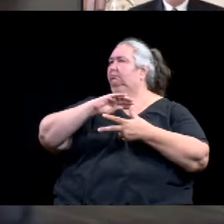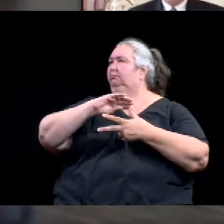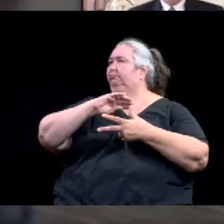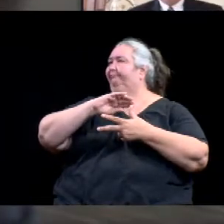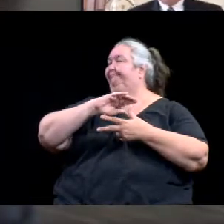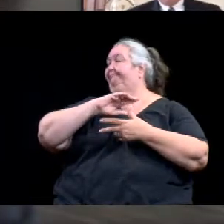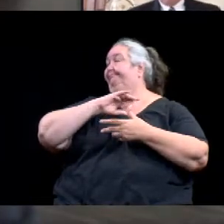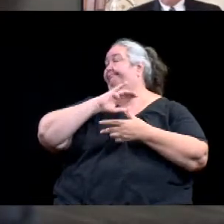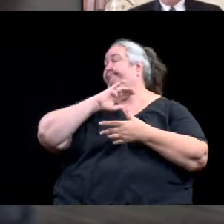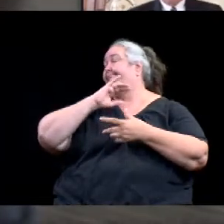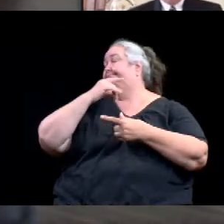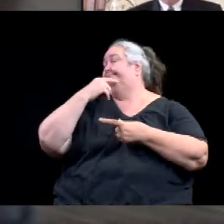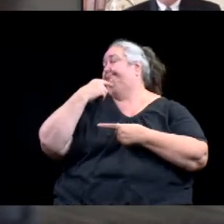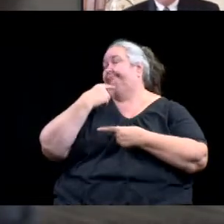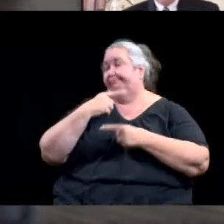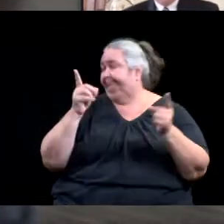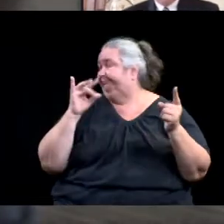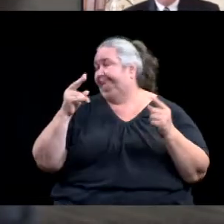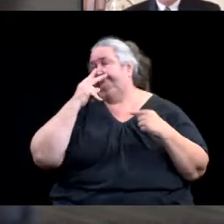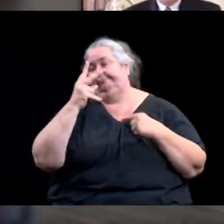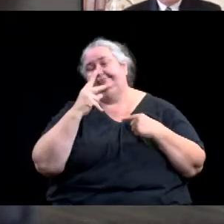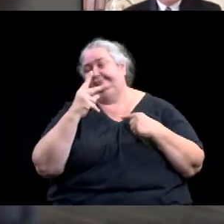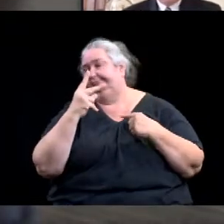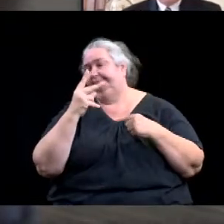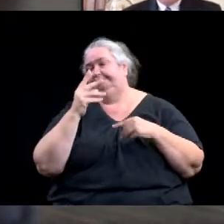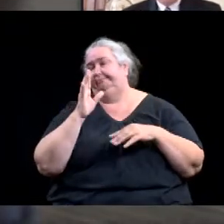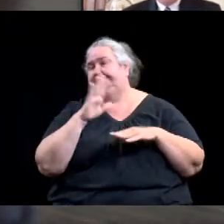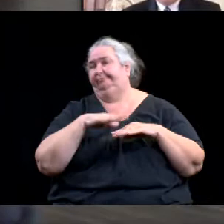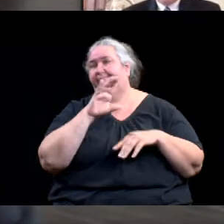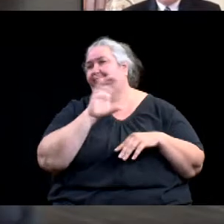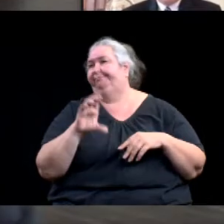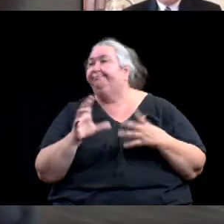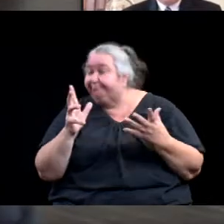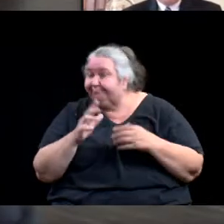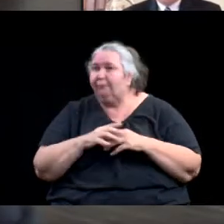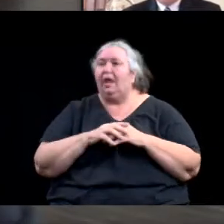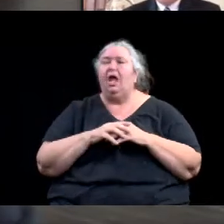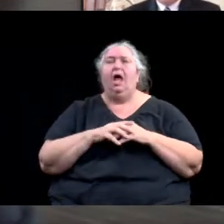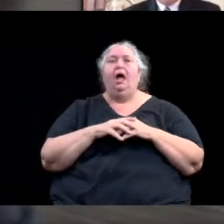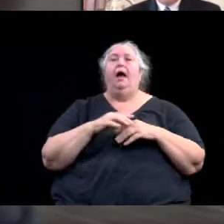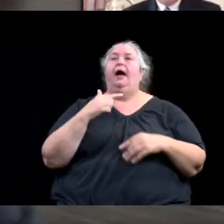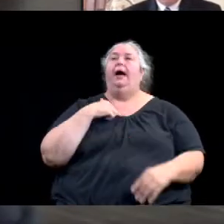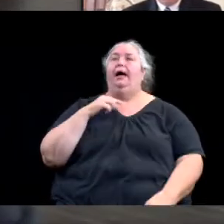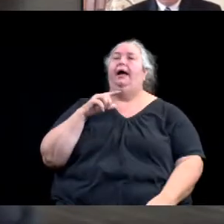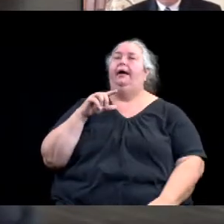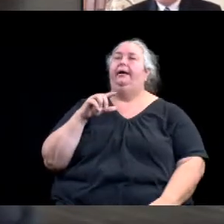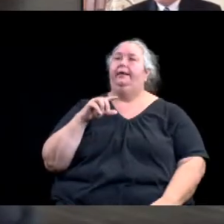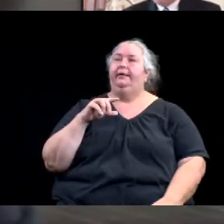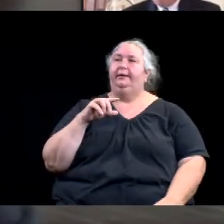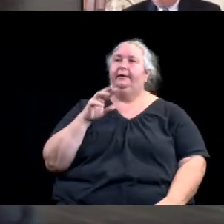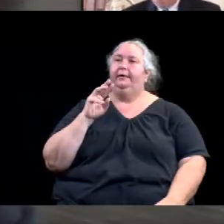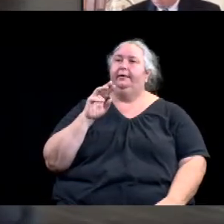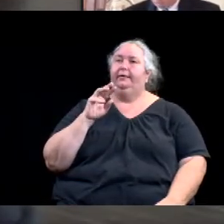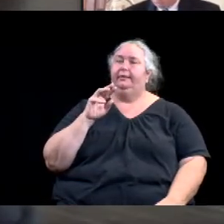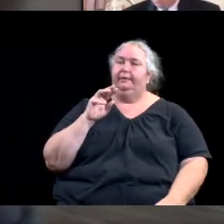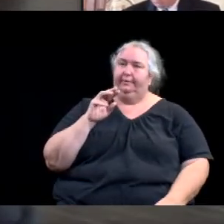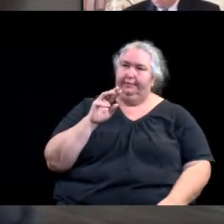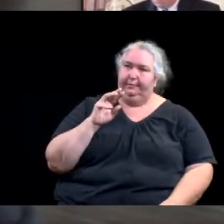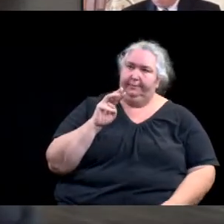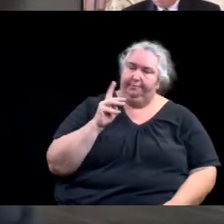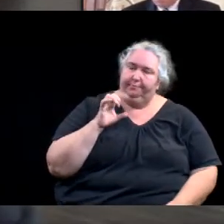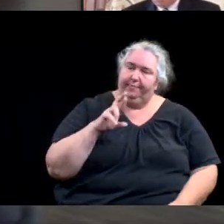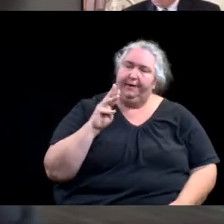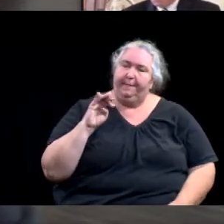vested in me as mayor of the city of Waco, Texas, do hereby proclaim May 1st, 2021 as the 25th anniversary of